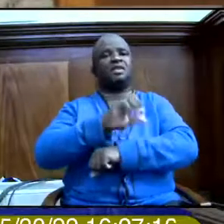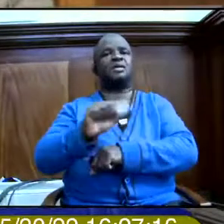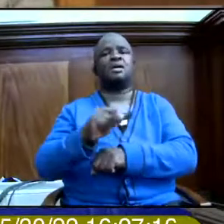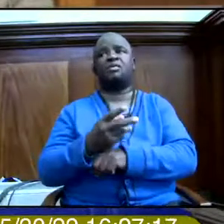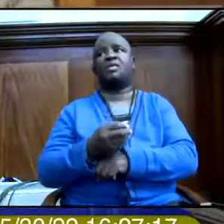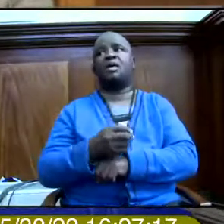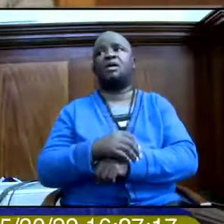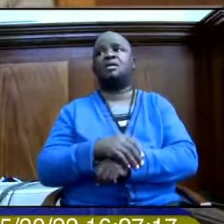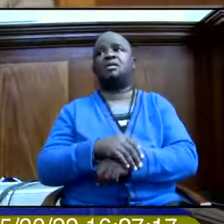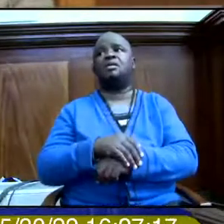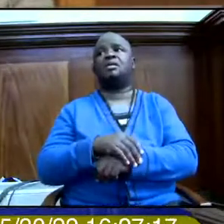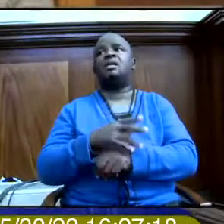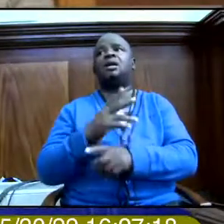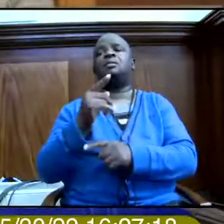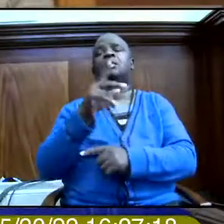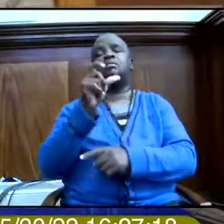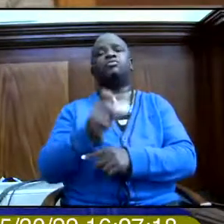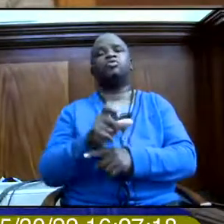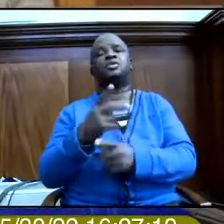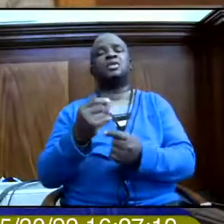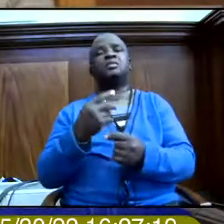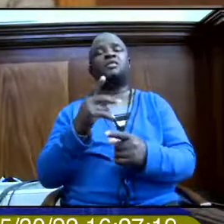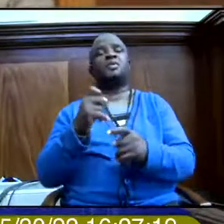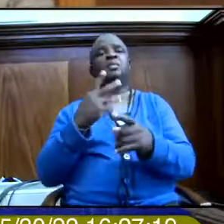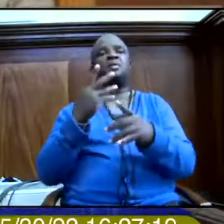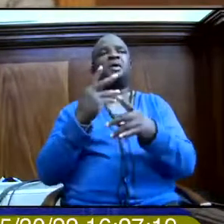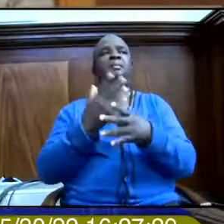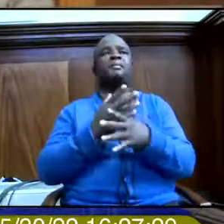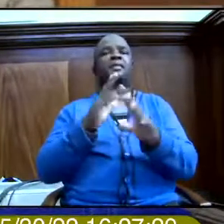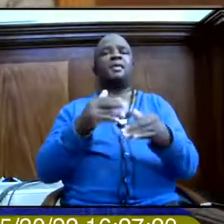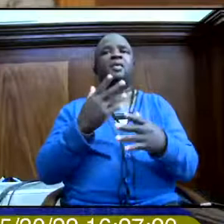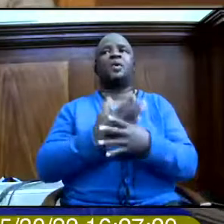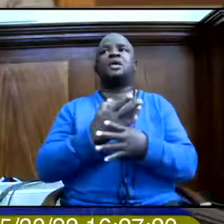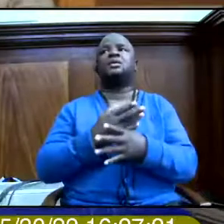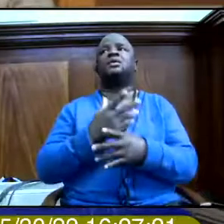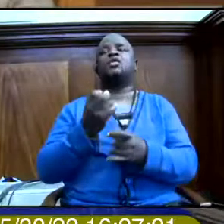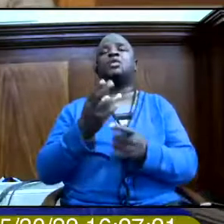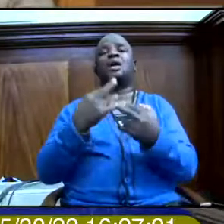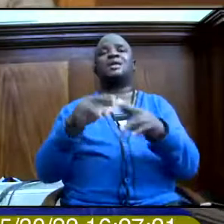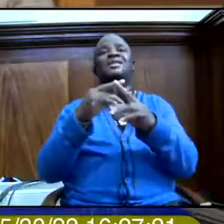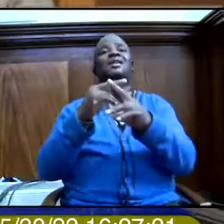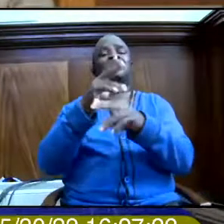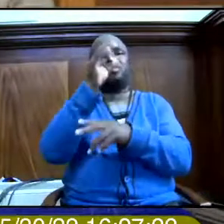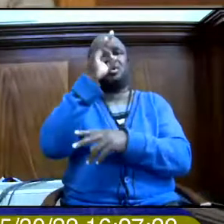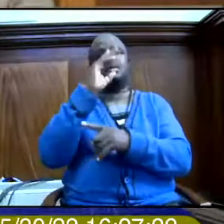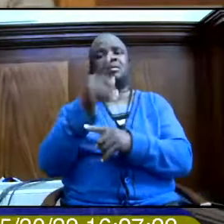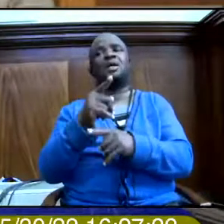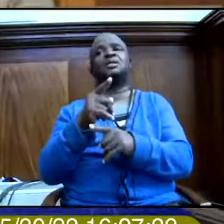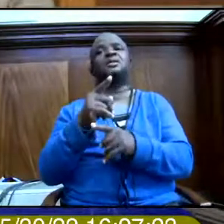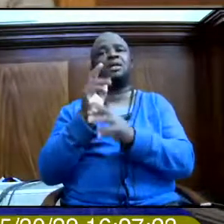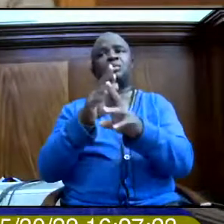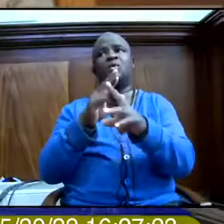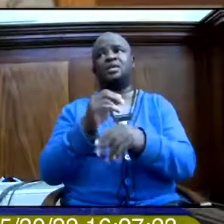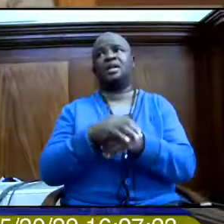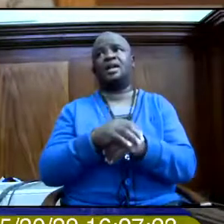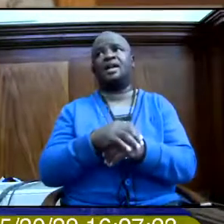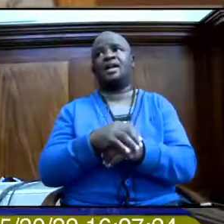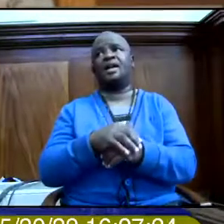province so somebody from public works or from saps national office must account